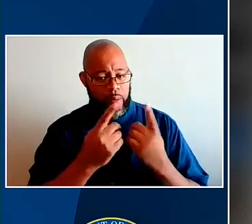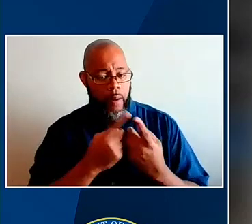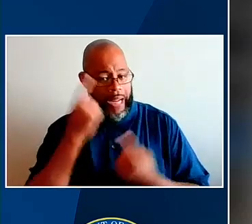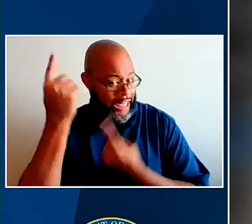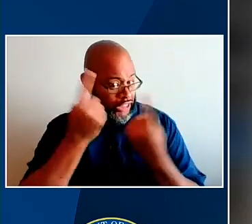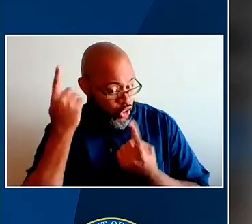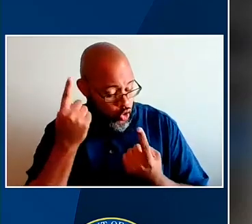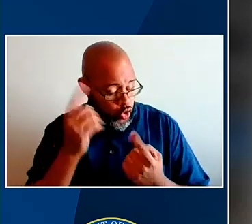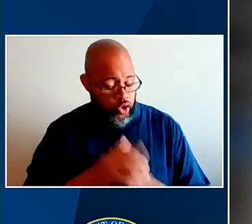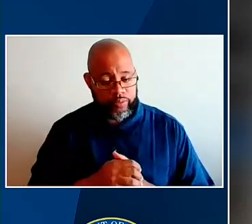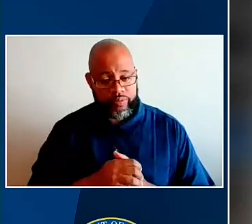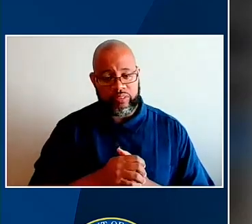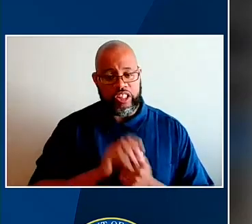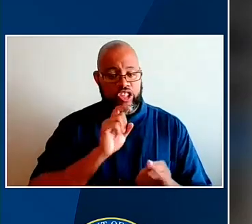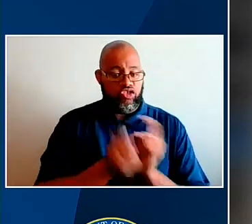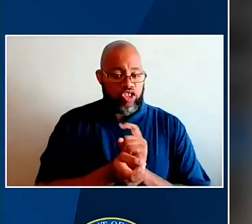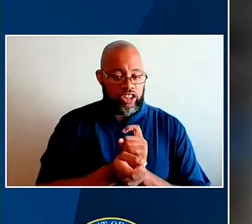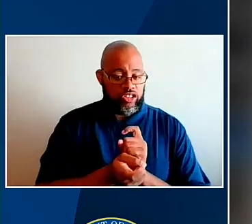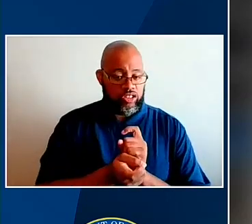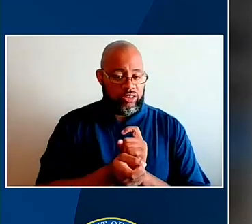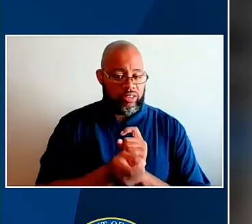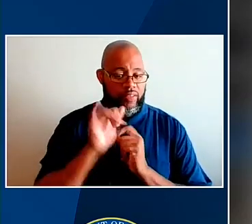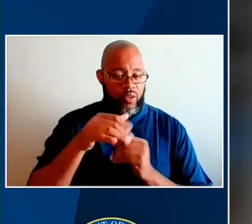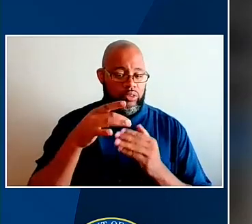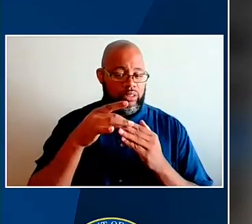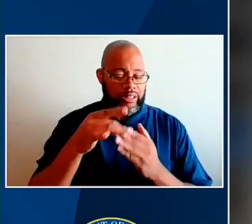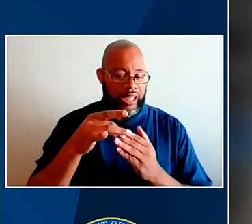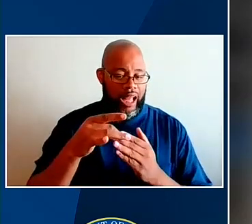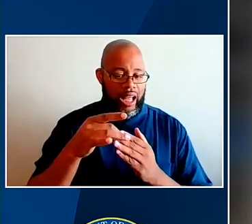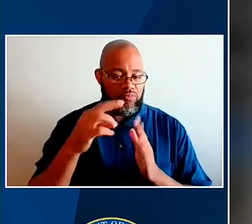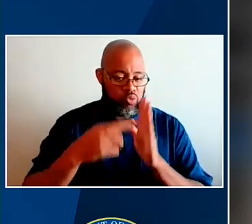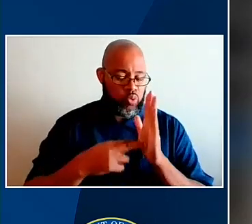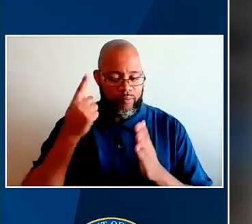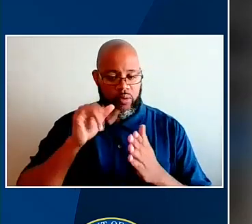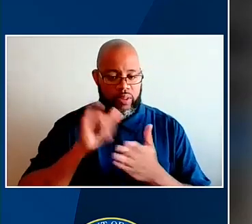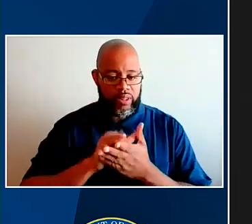consider changing those guidelines for the payment arrangements.